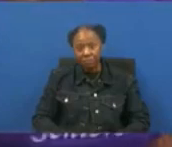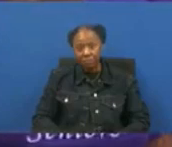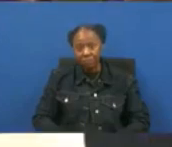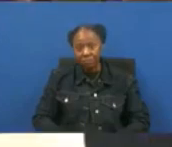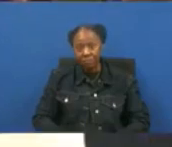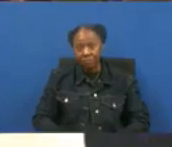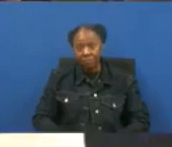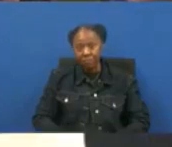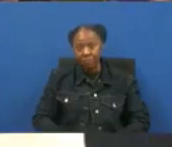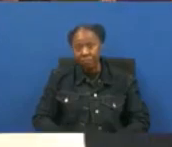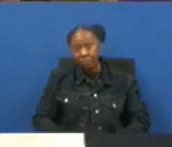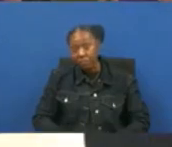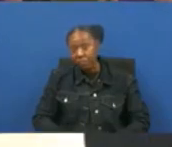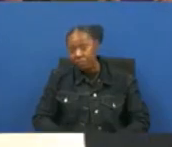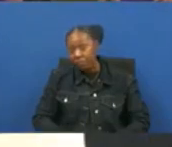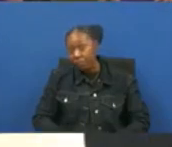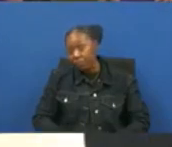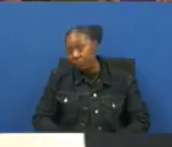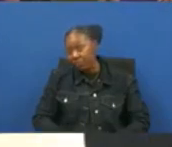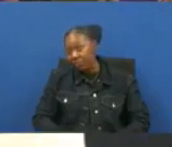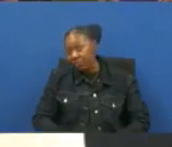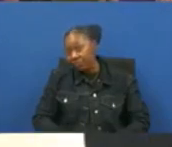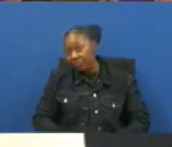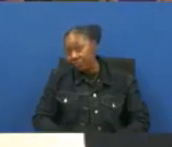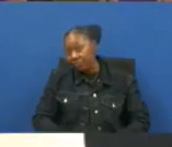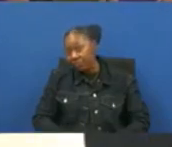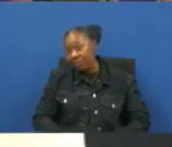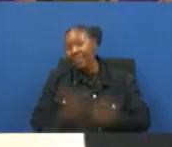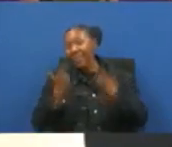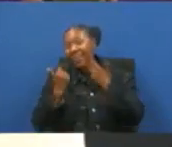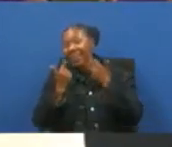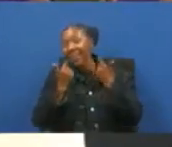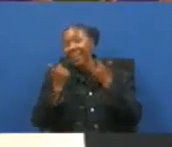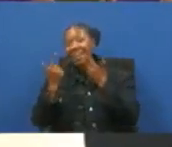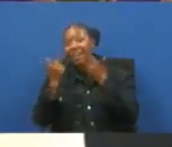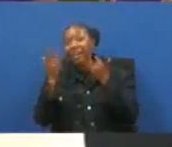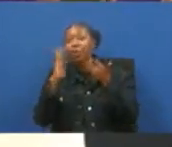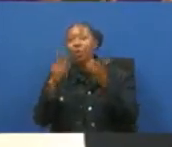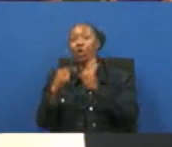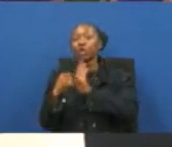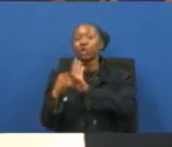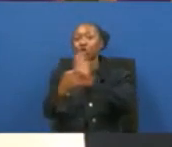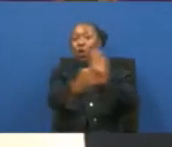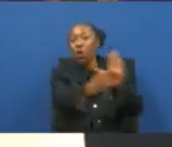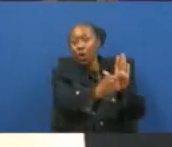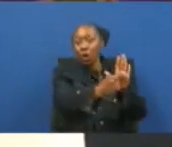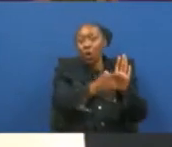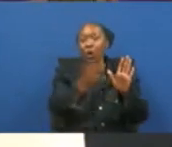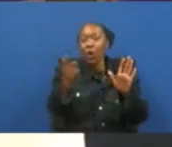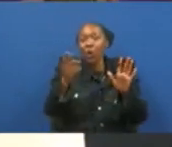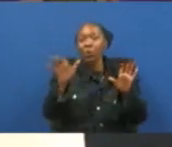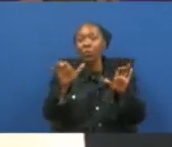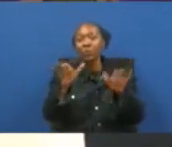Man, I want to show them up. Yeah, I want to show them up.